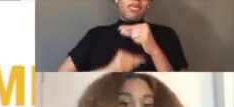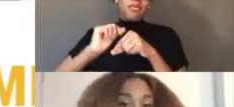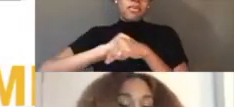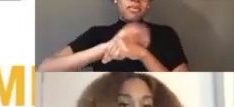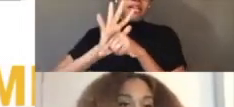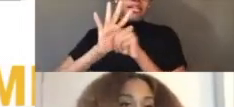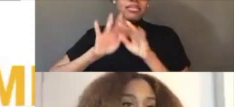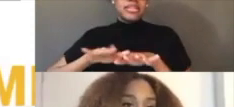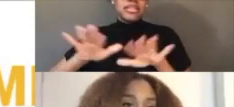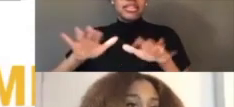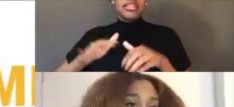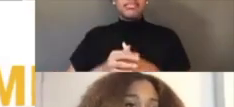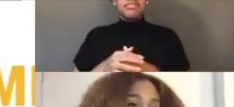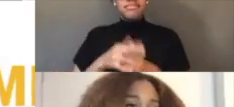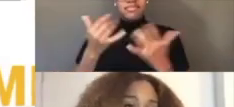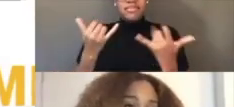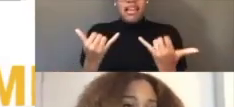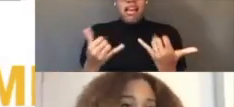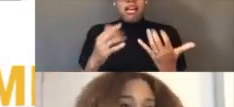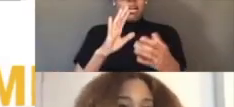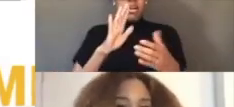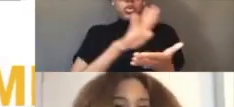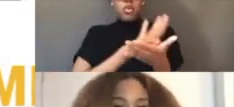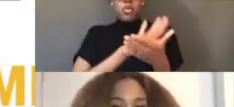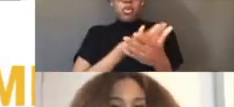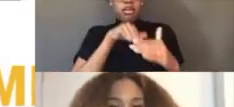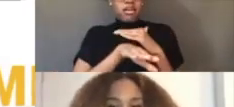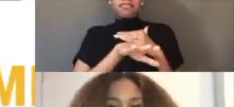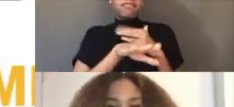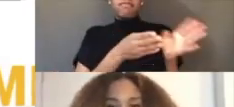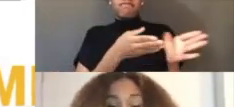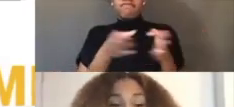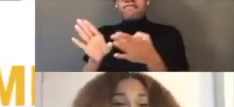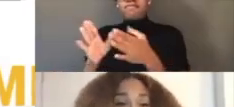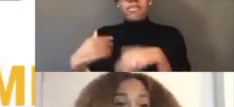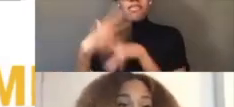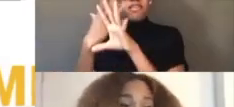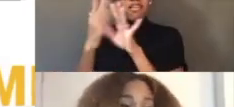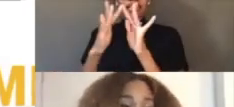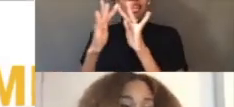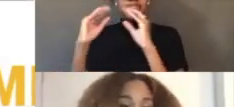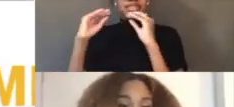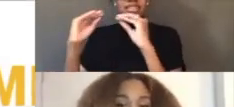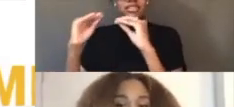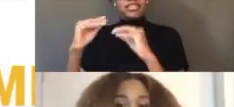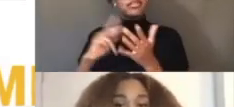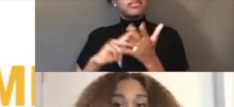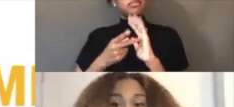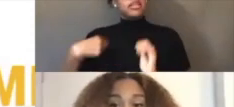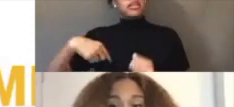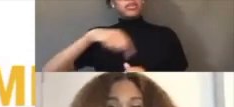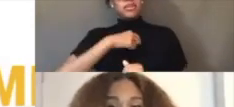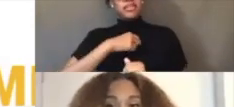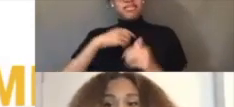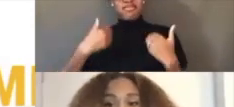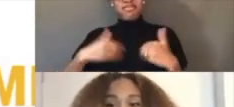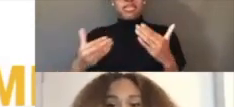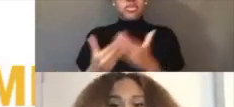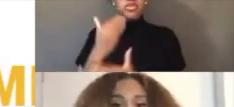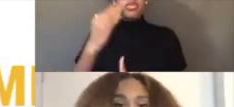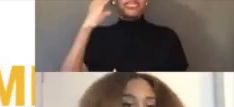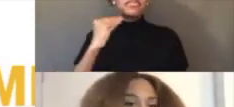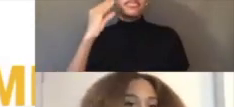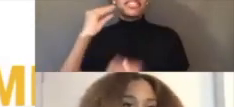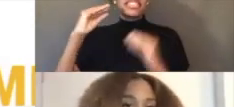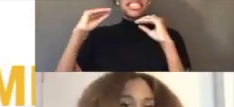teaching platforms, we are all new teachers. In this moment where there are blatant